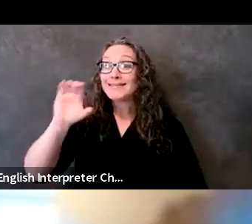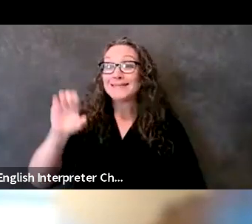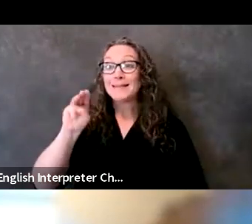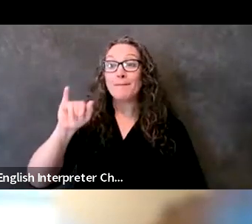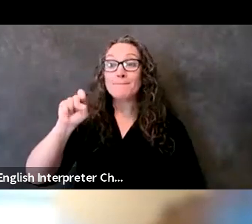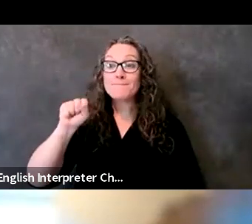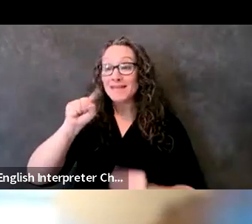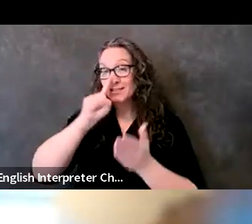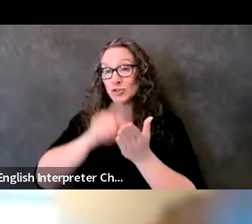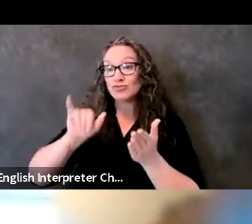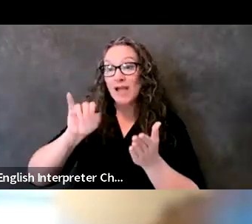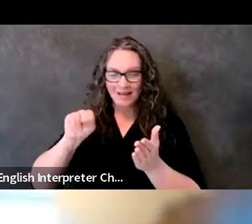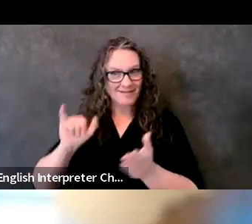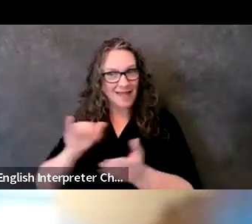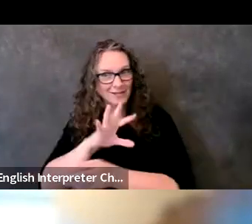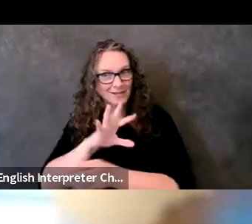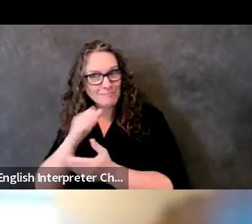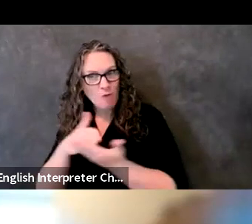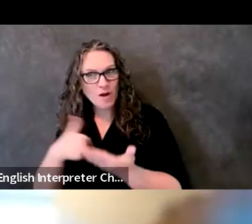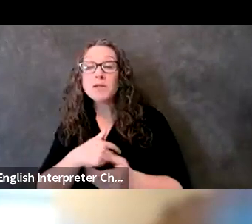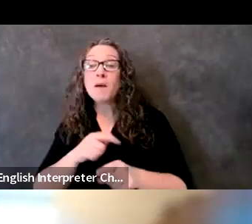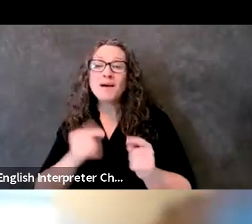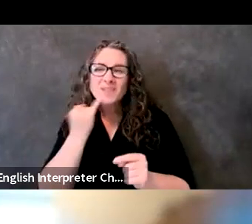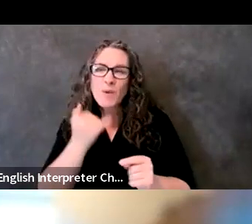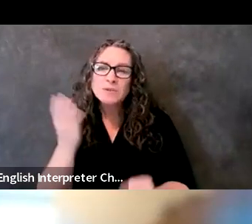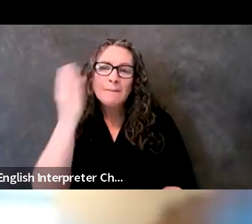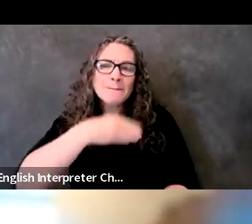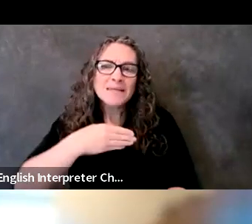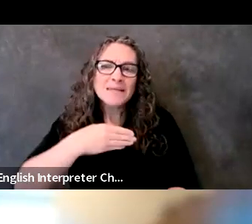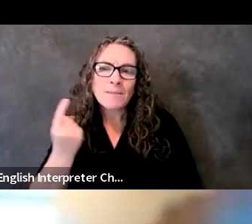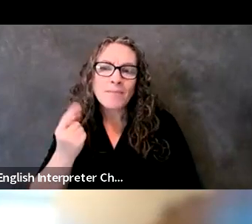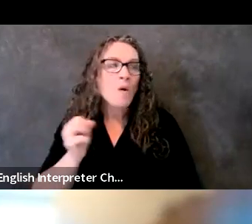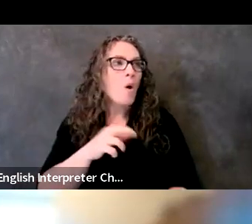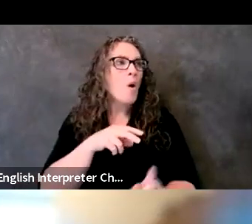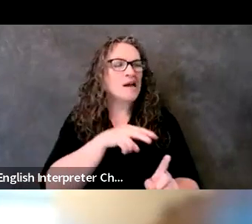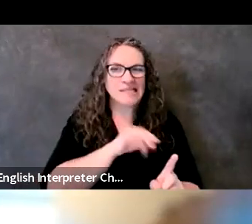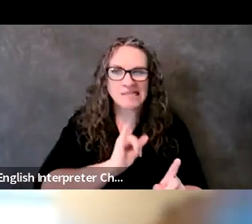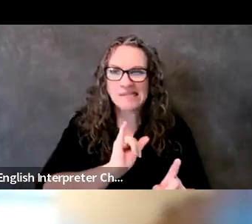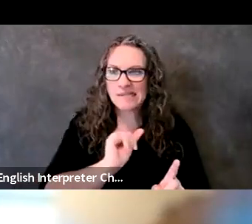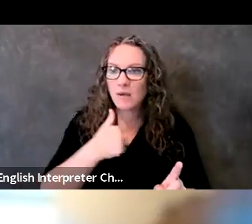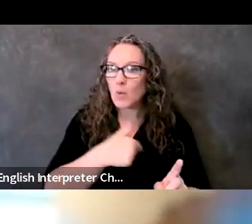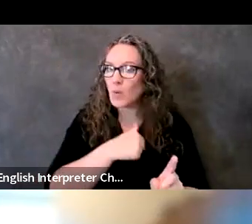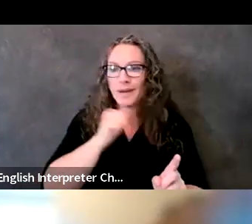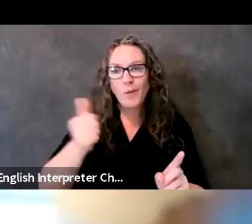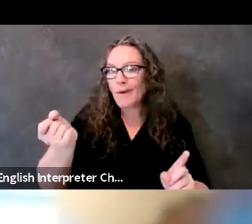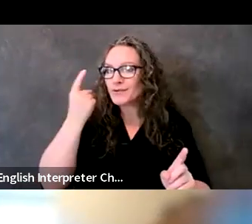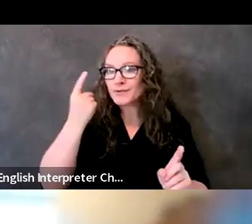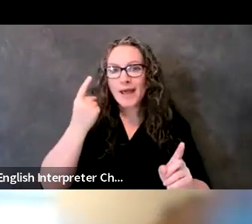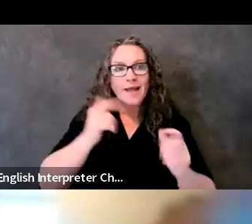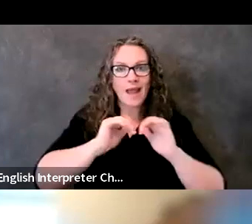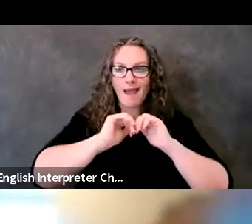part of our check-in now, but we miss something, or we don't understand the right ways to make a